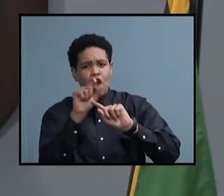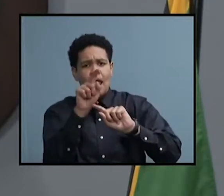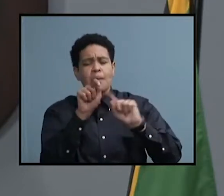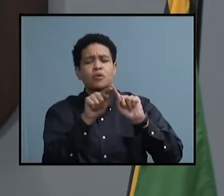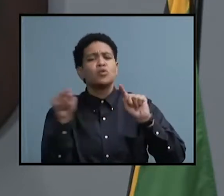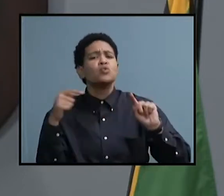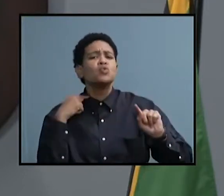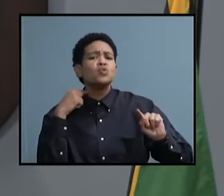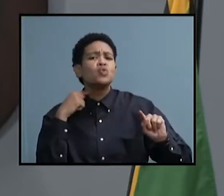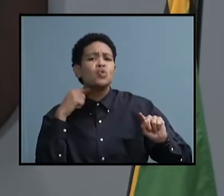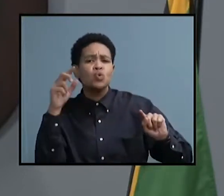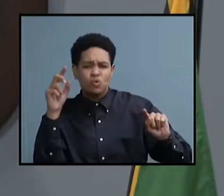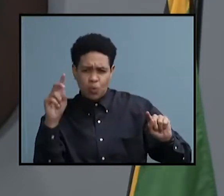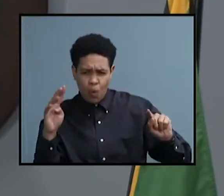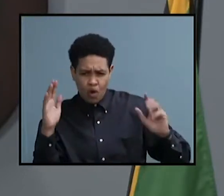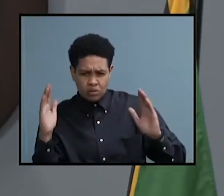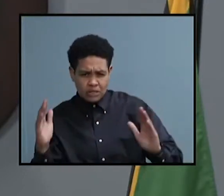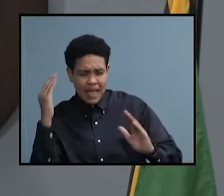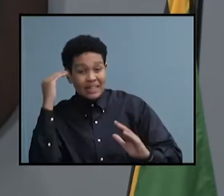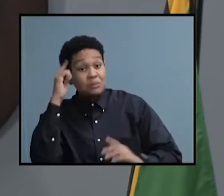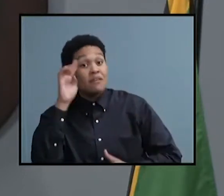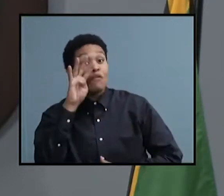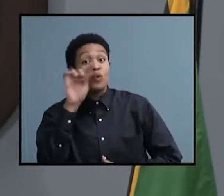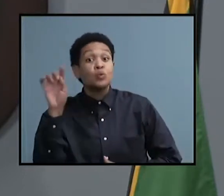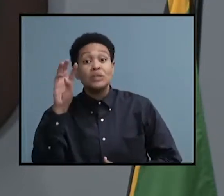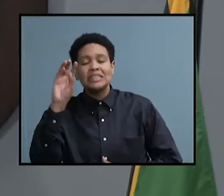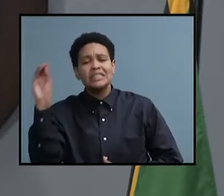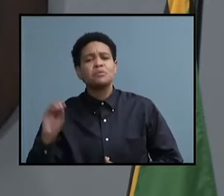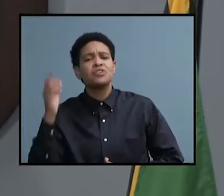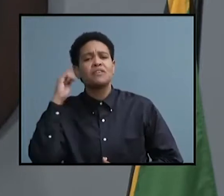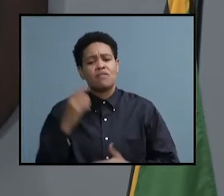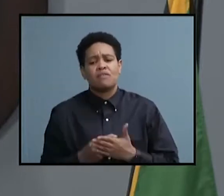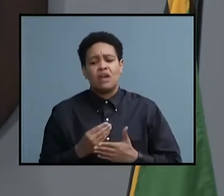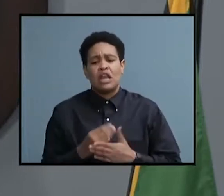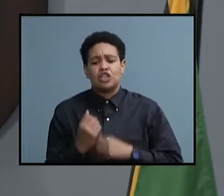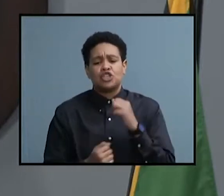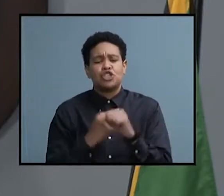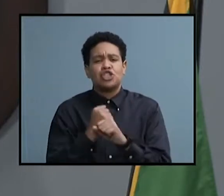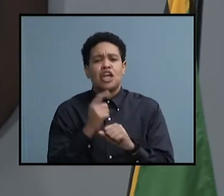June quarter, and 4 to 6% for the fiscal year